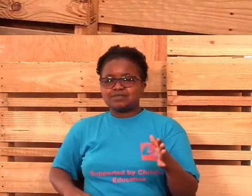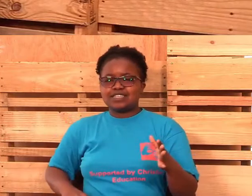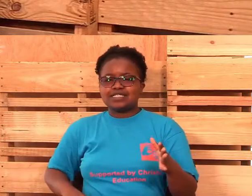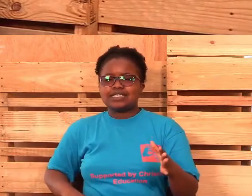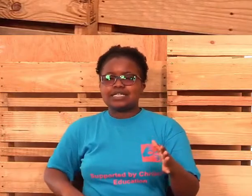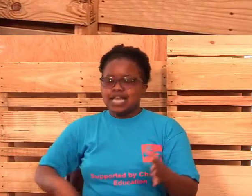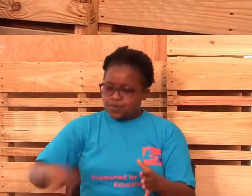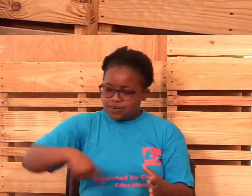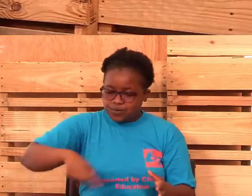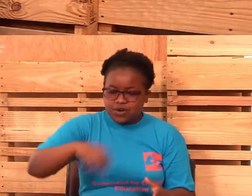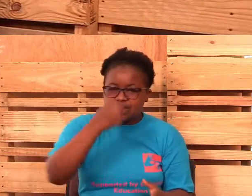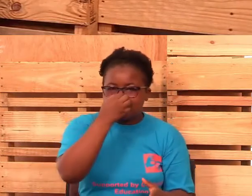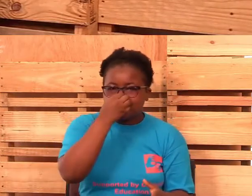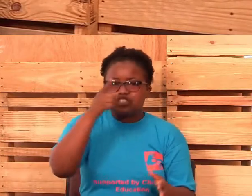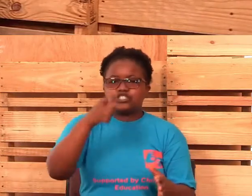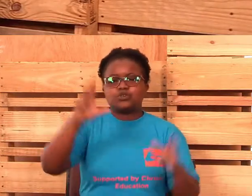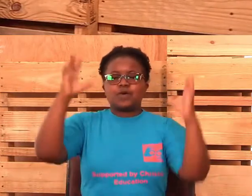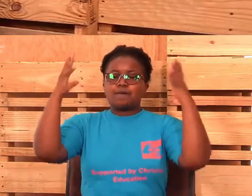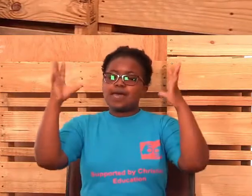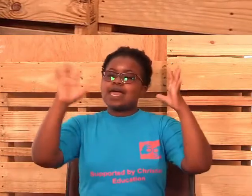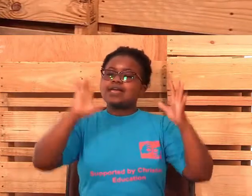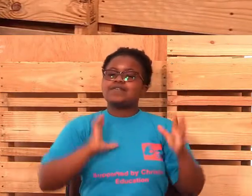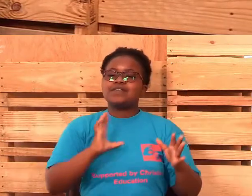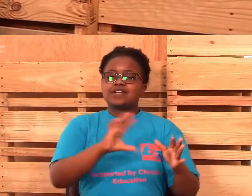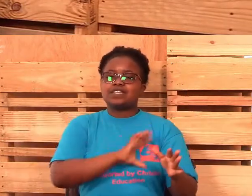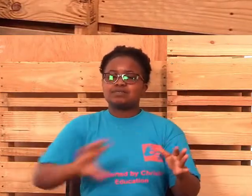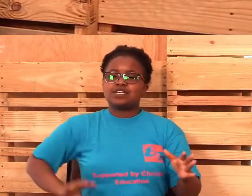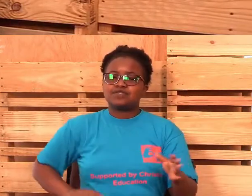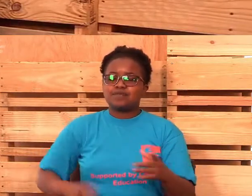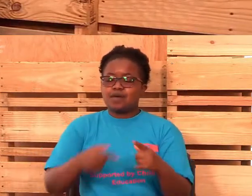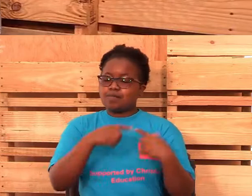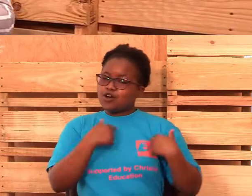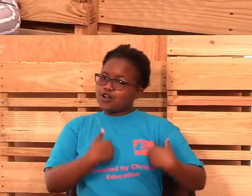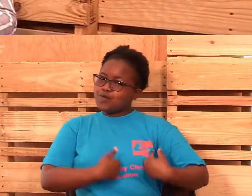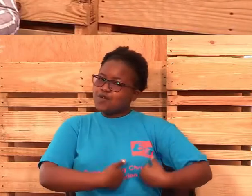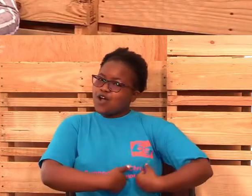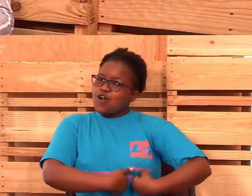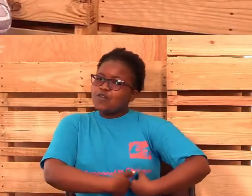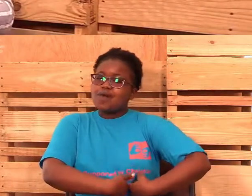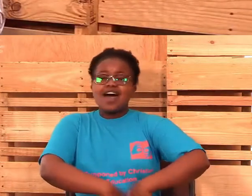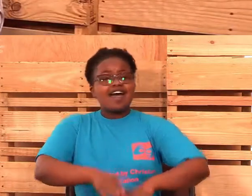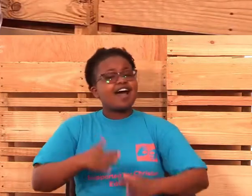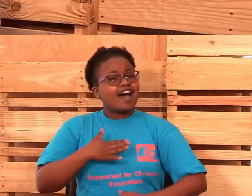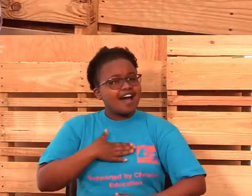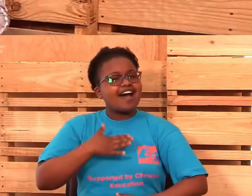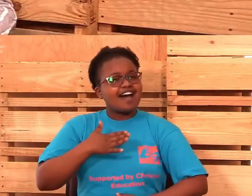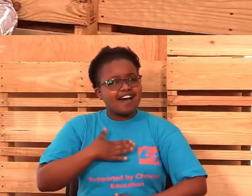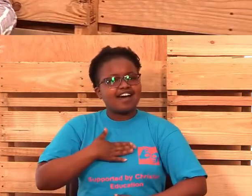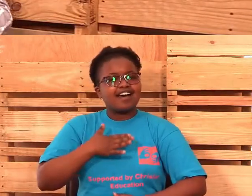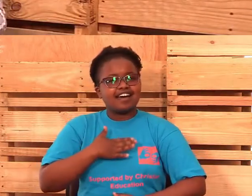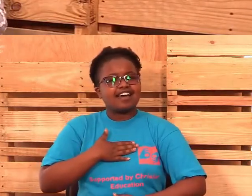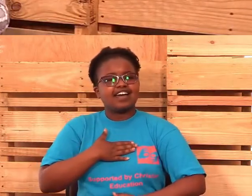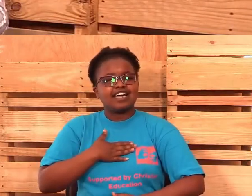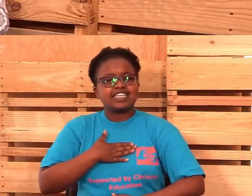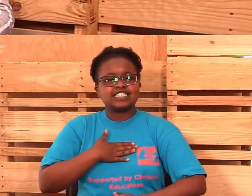Merry Christmas. I wanna wish you a Merry Christmas from the bottom of my